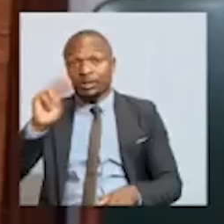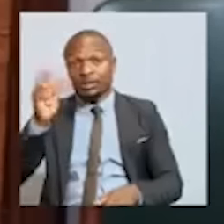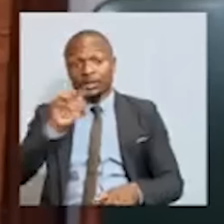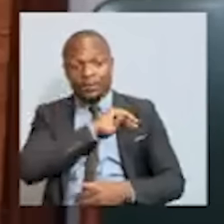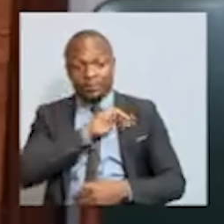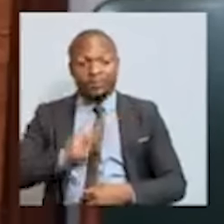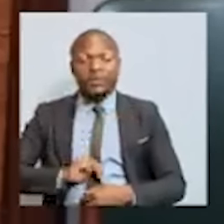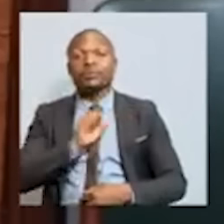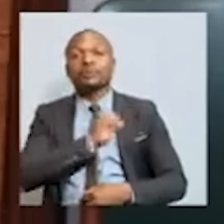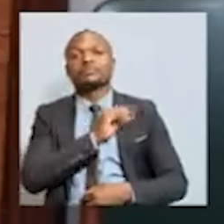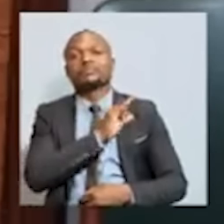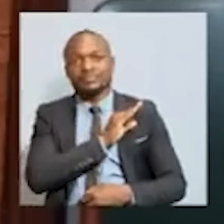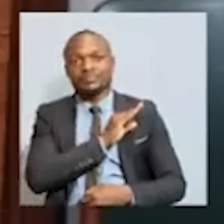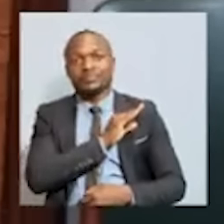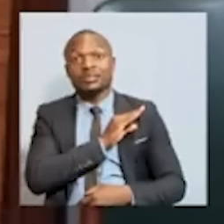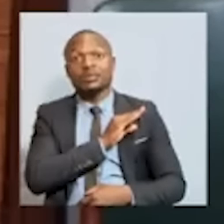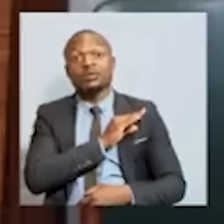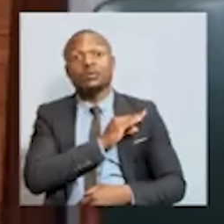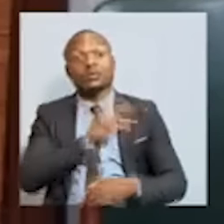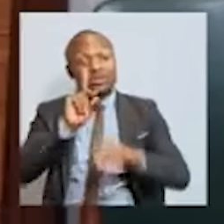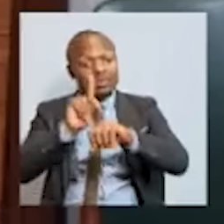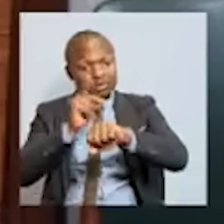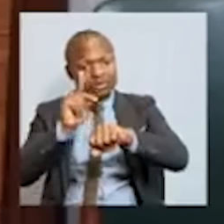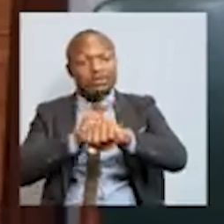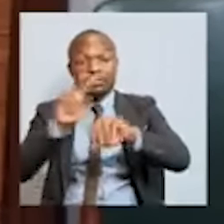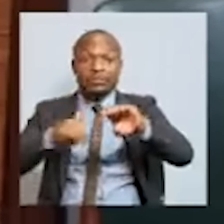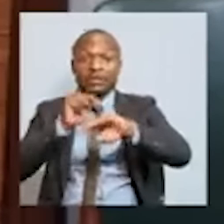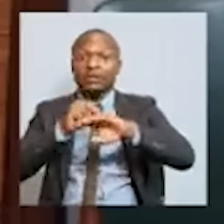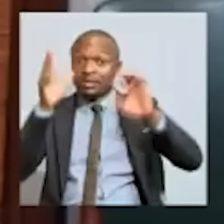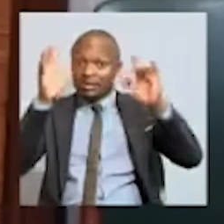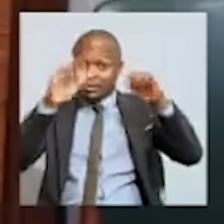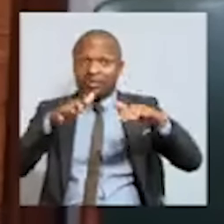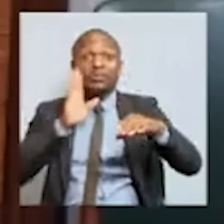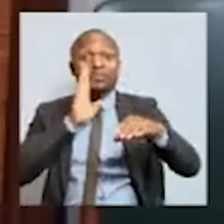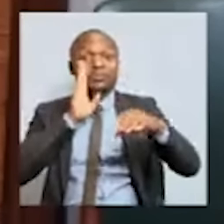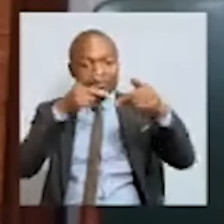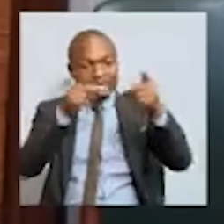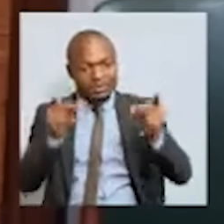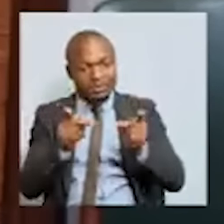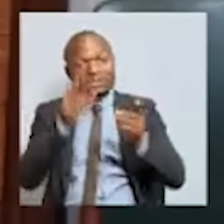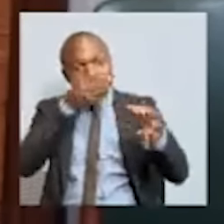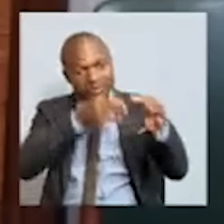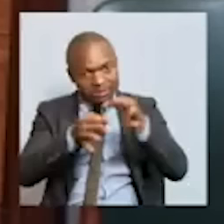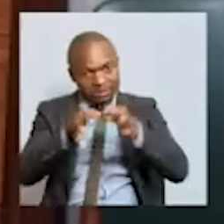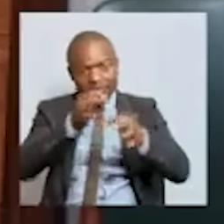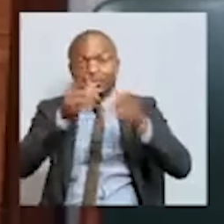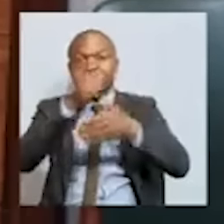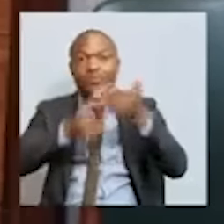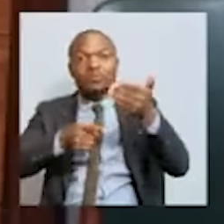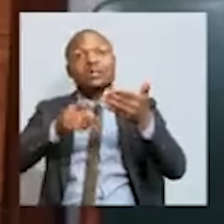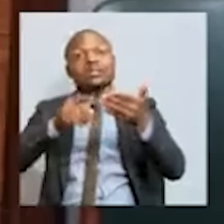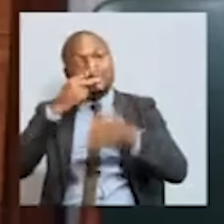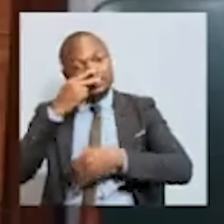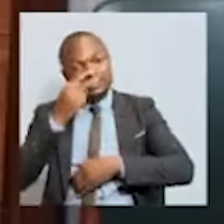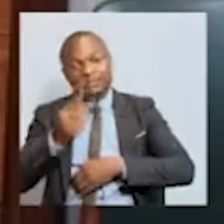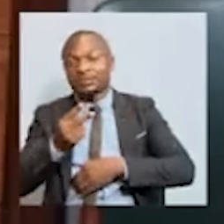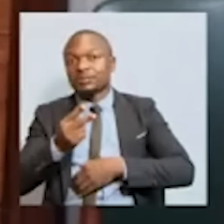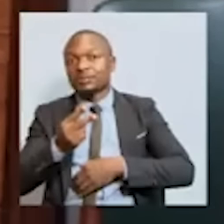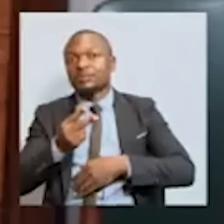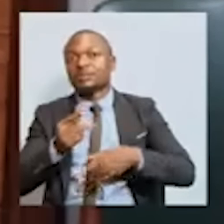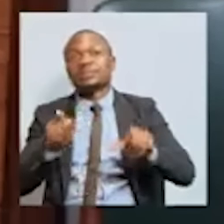of staff who were on duty at the National Assembly bar to state what they witnessed on the